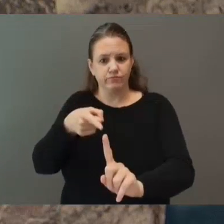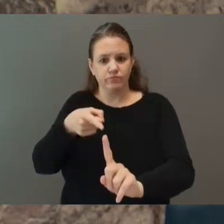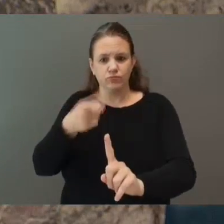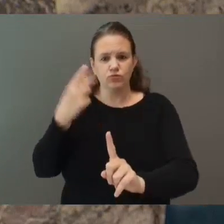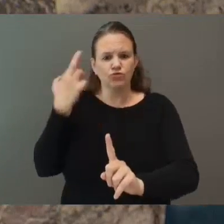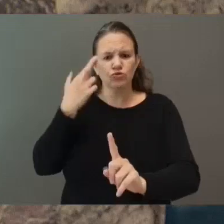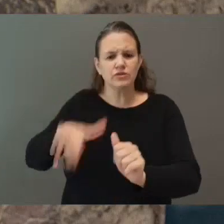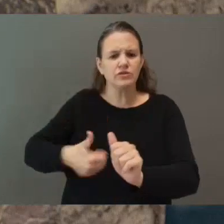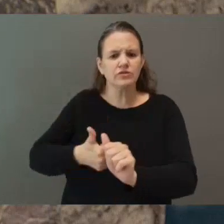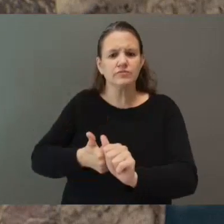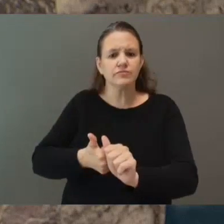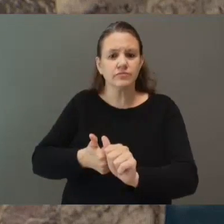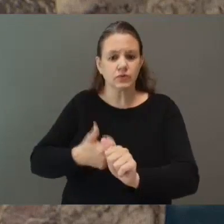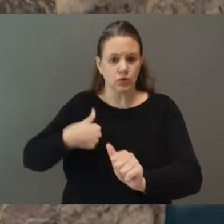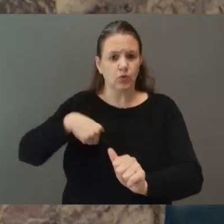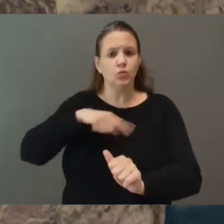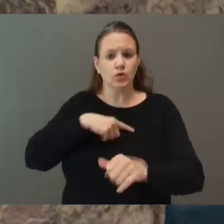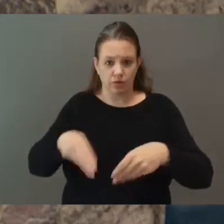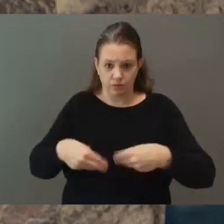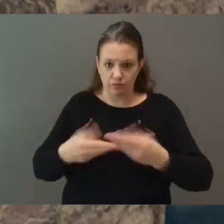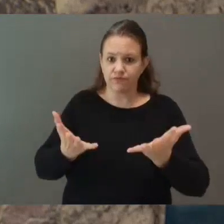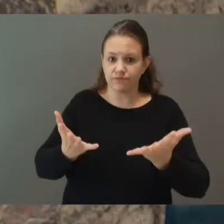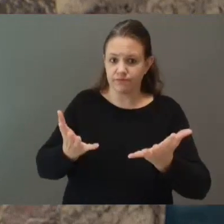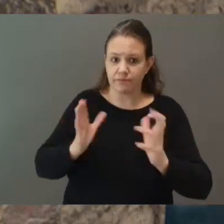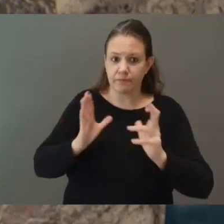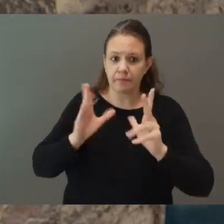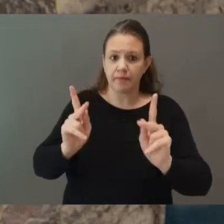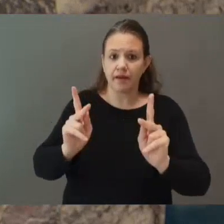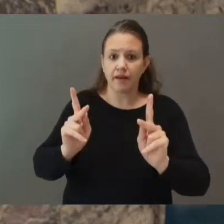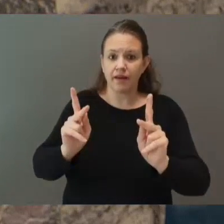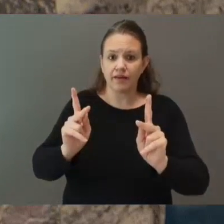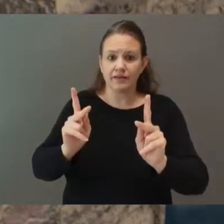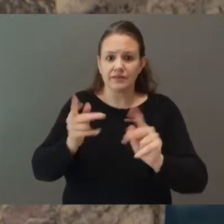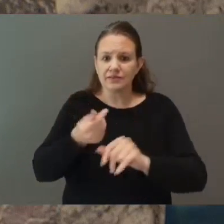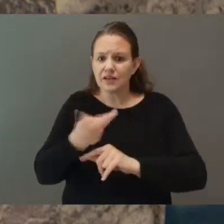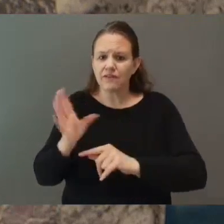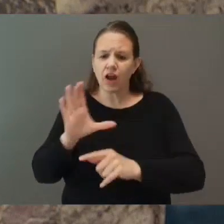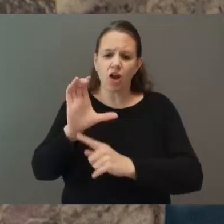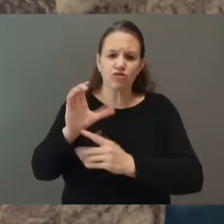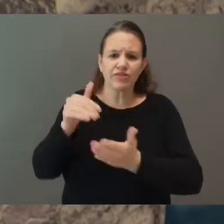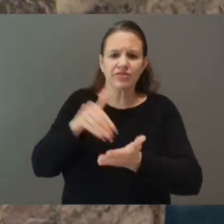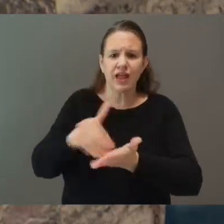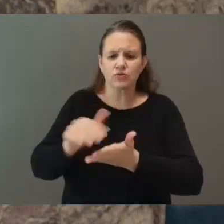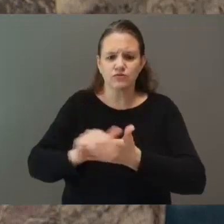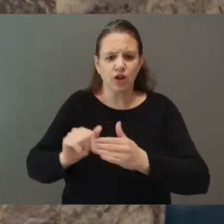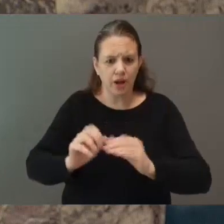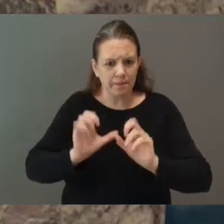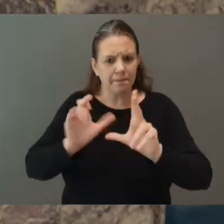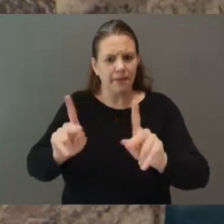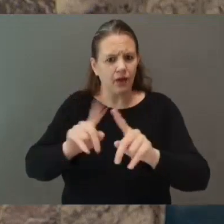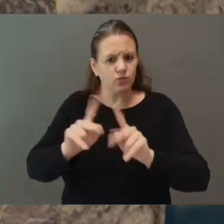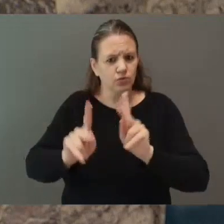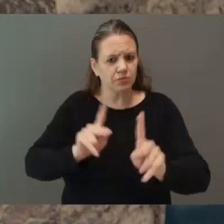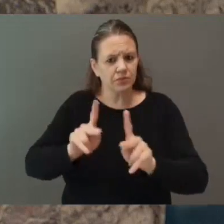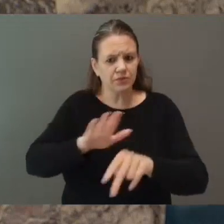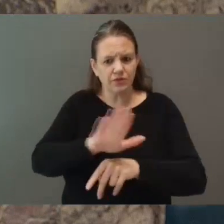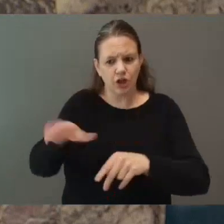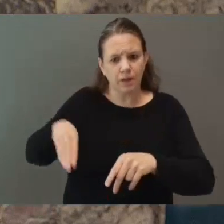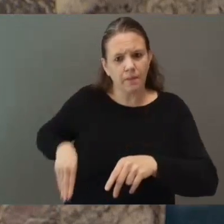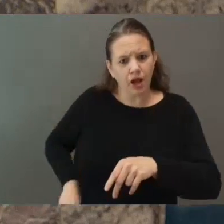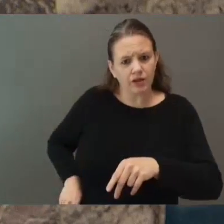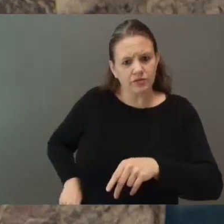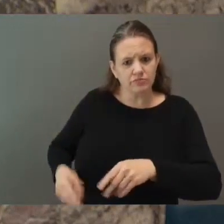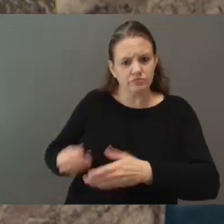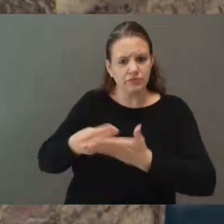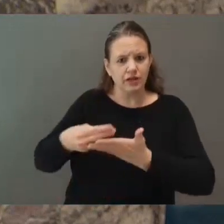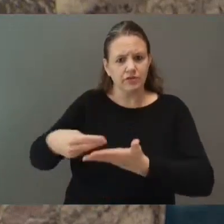in this province so that they can deal with the affordability of groceries. They can deal with things like childcare. I mean, we're giving $500